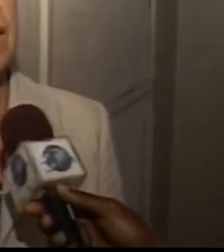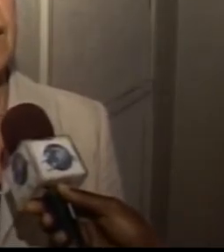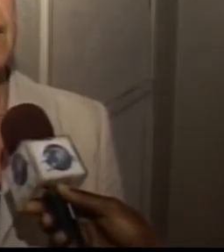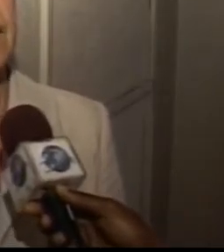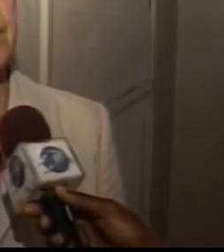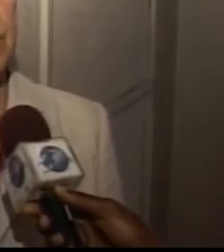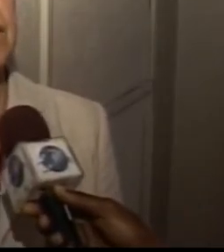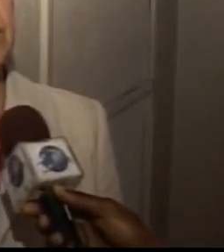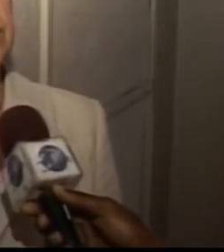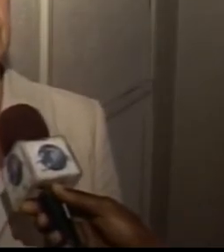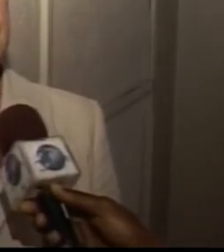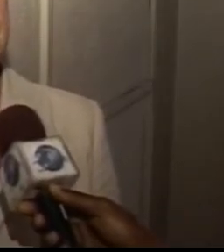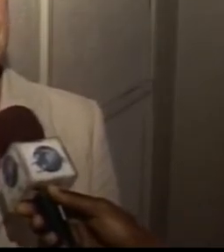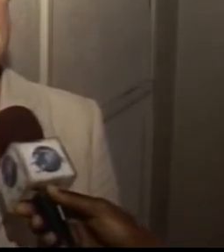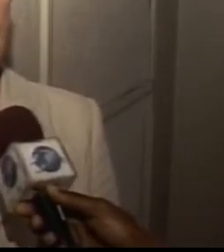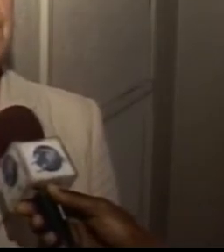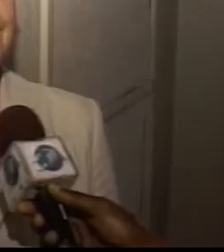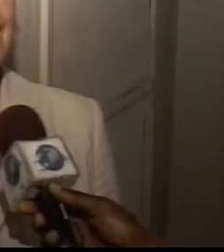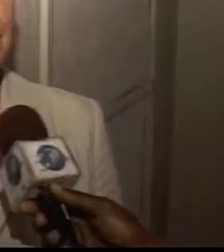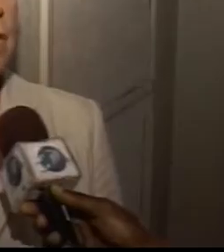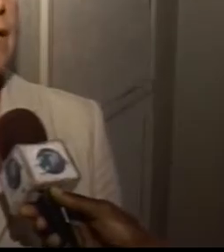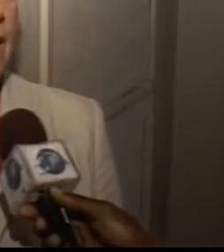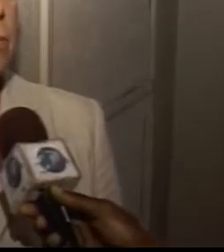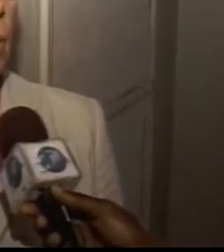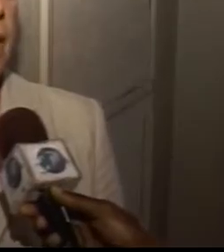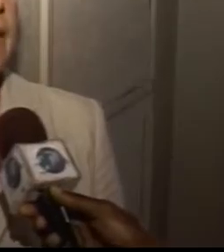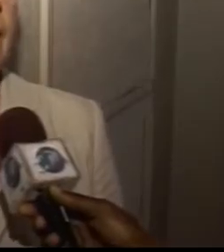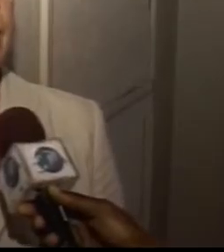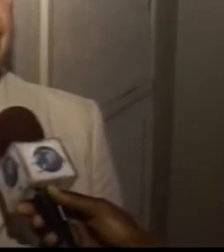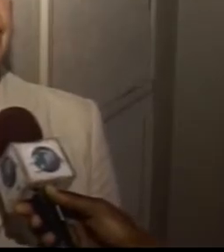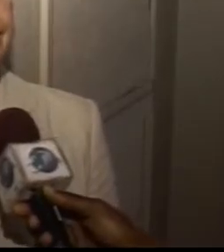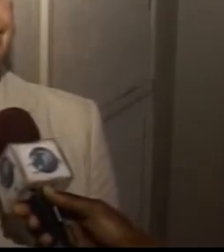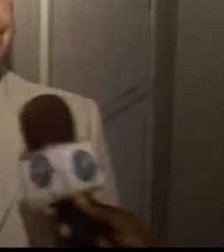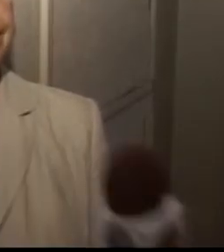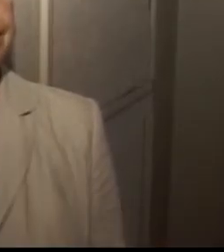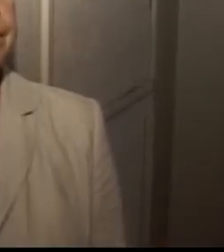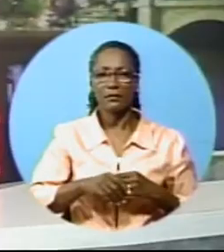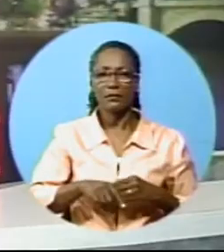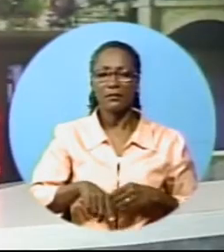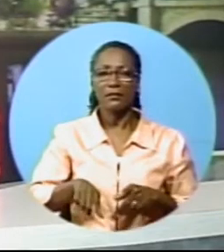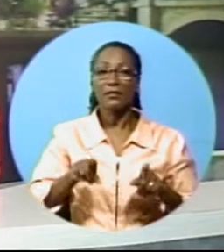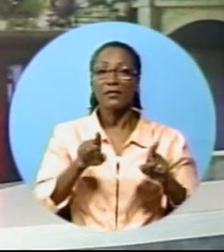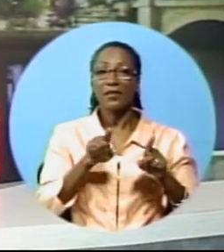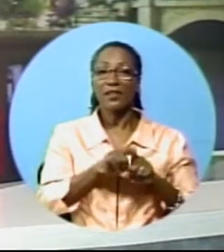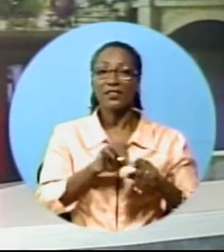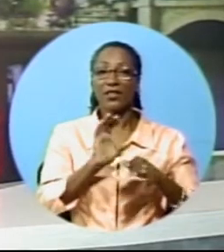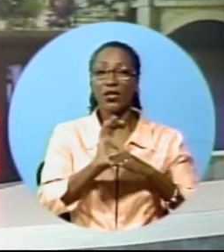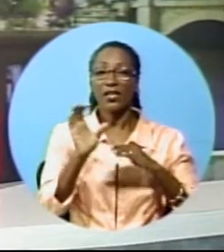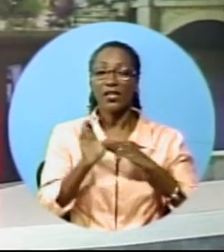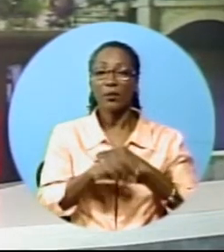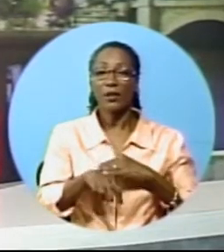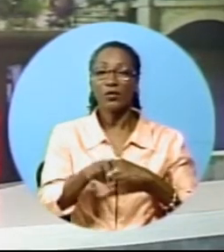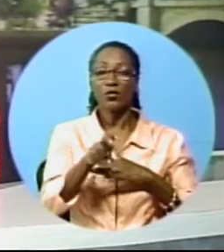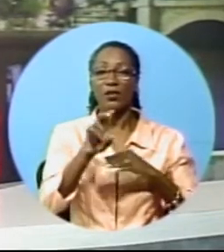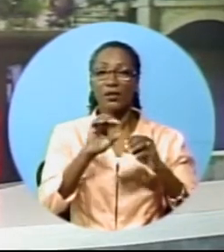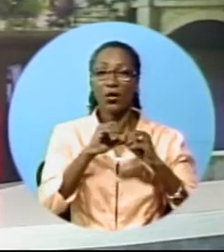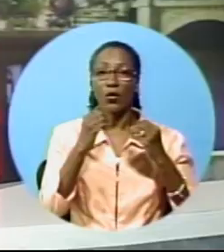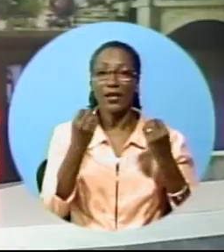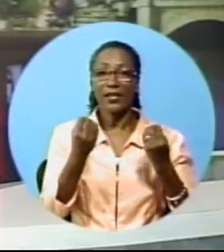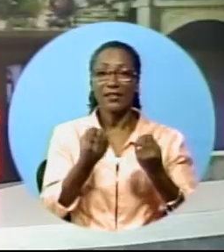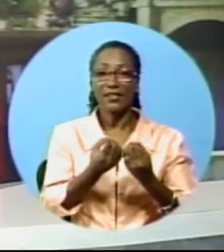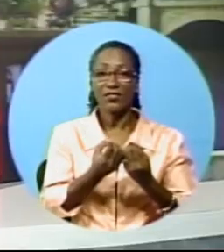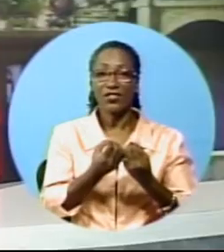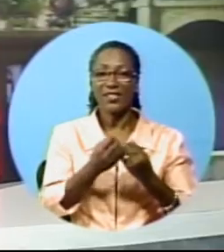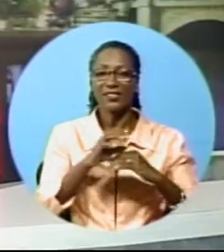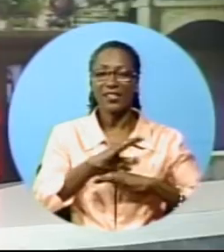with chikungunya, but we're going to do it. So mitigation is what we're dealing with. Meanwhile, the Caribbean Tourism Organization